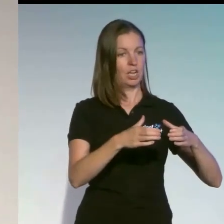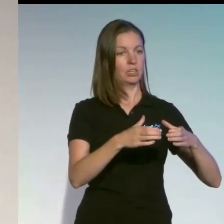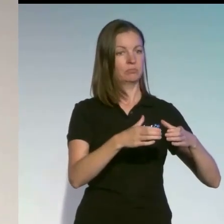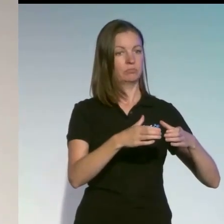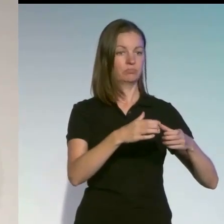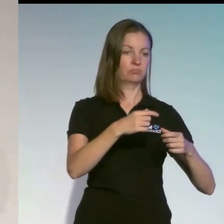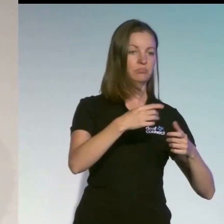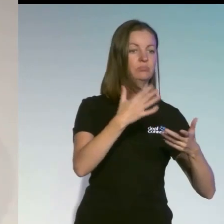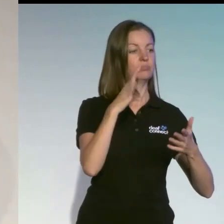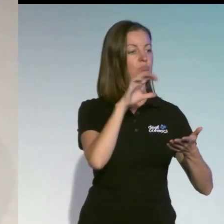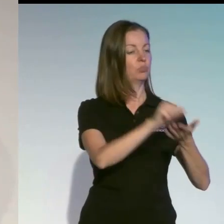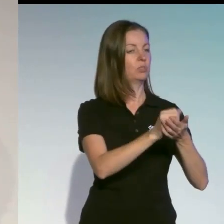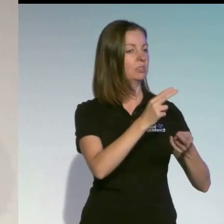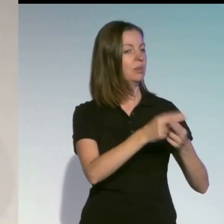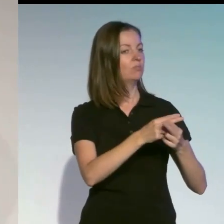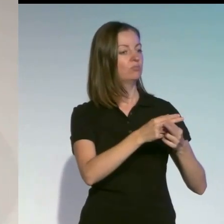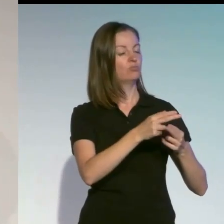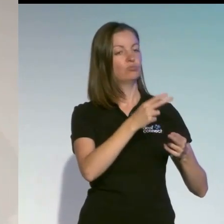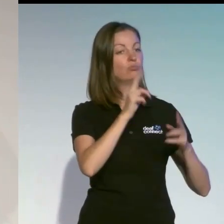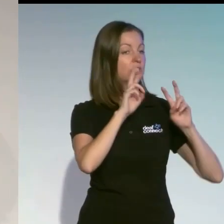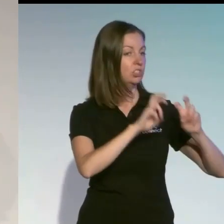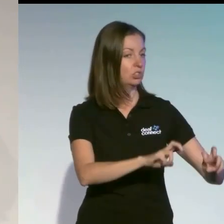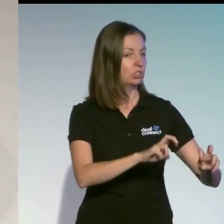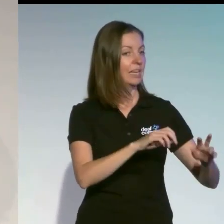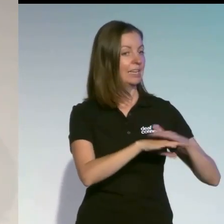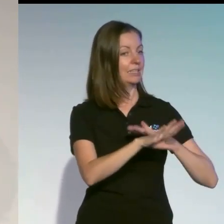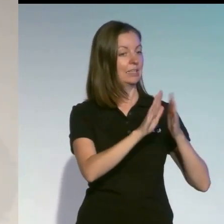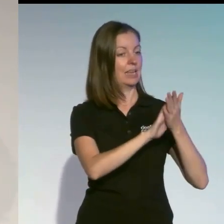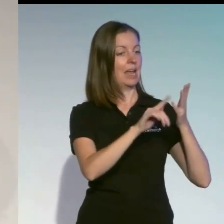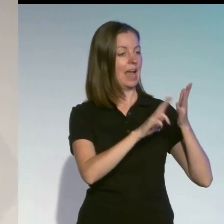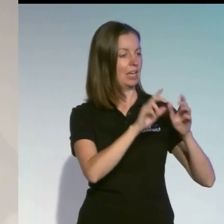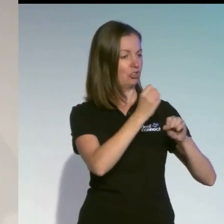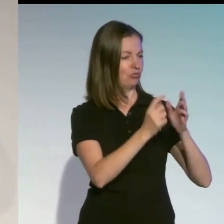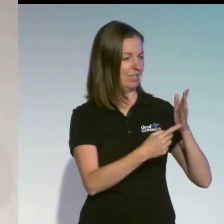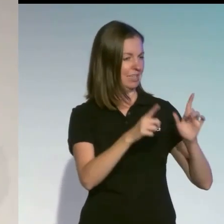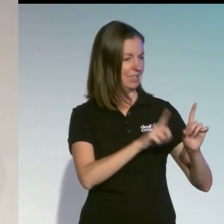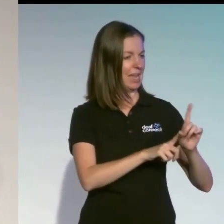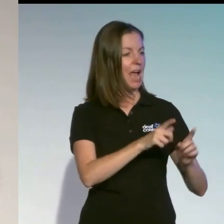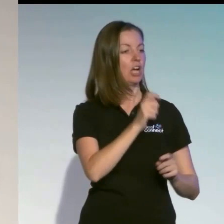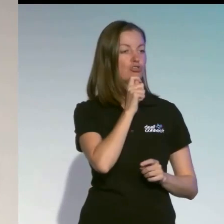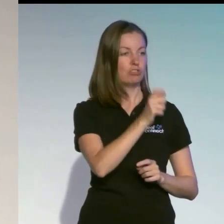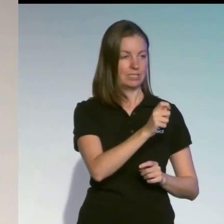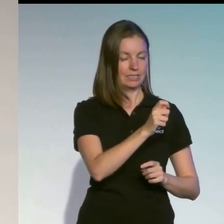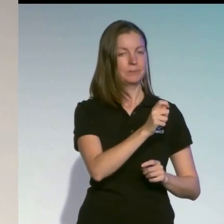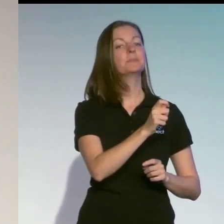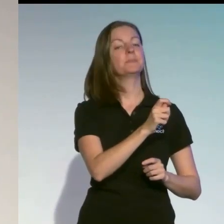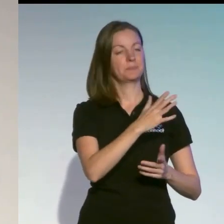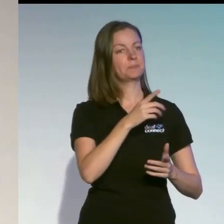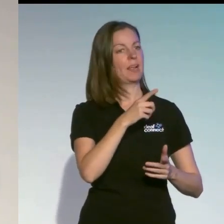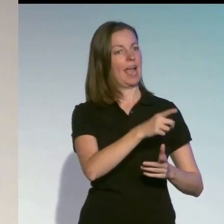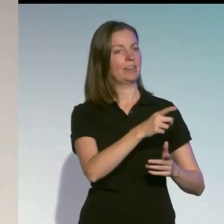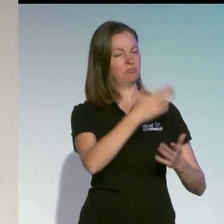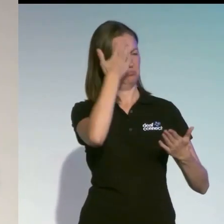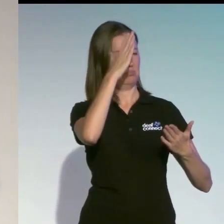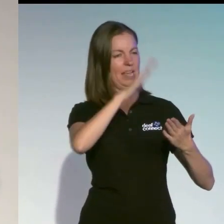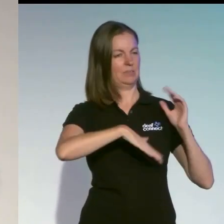we'll be hearing from Manny a little later on, and in the Caribbean. And we had an independent board of experts who oversaw